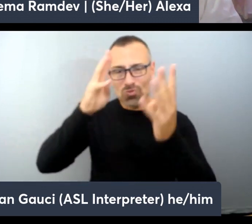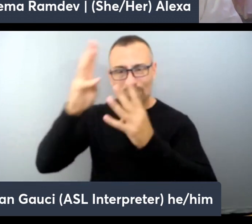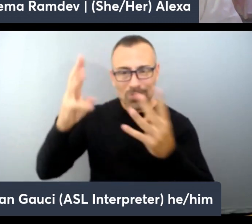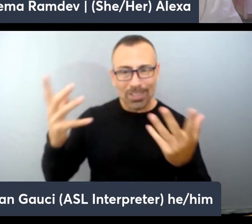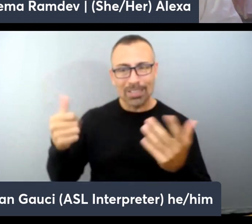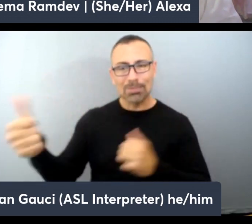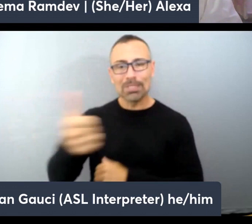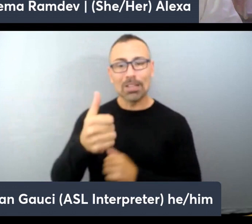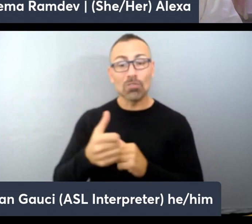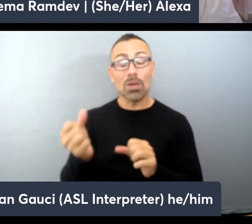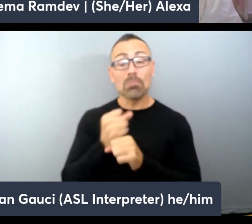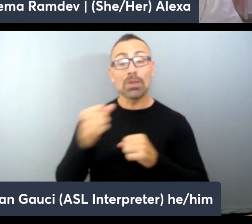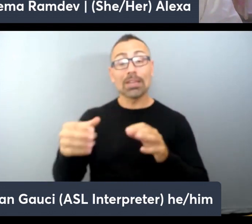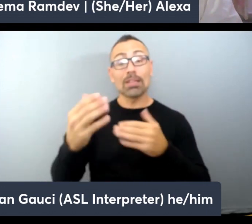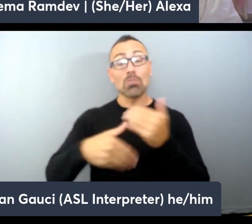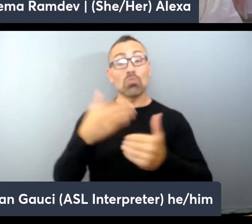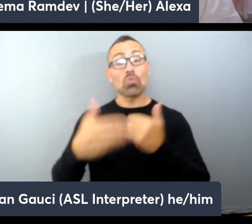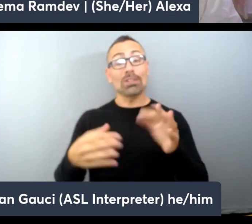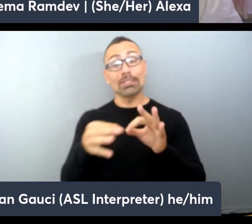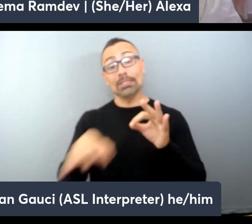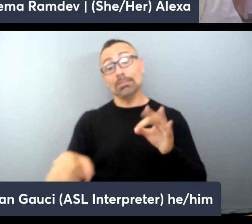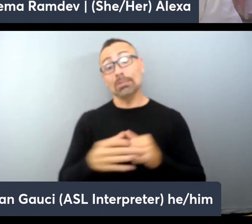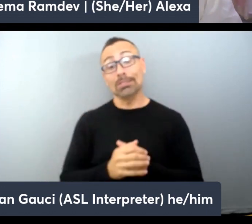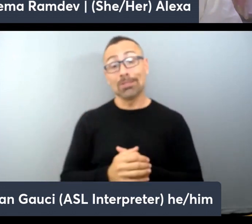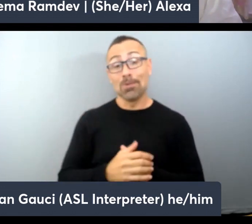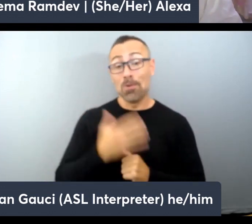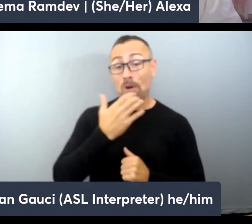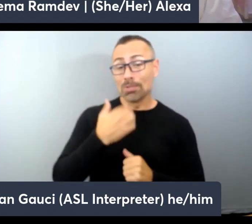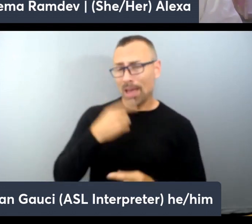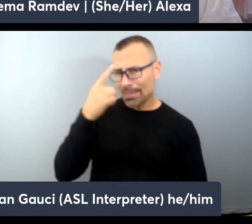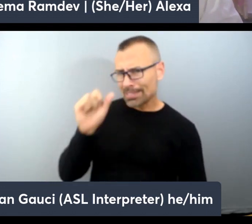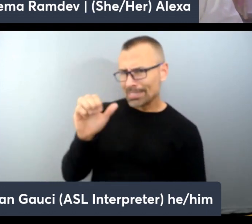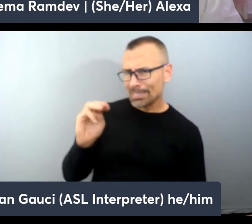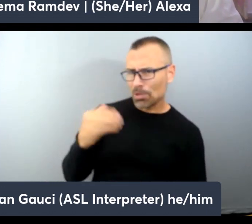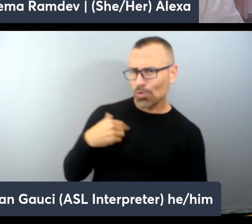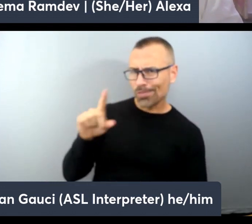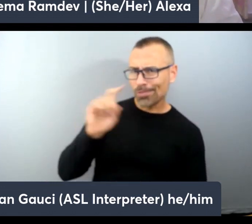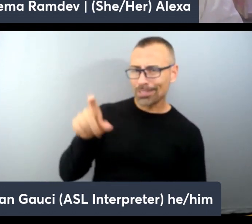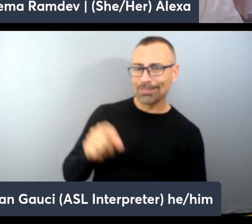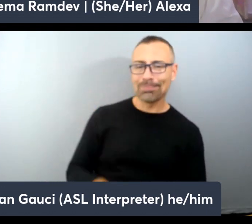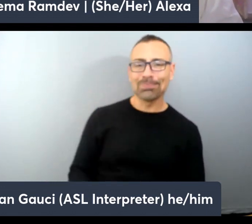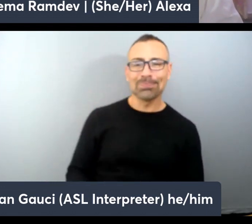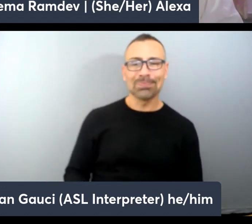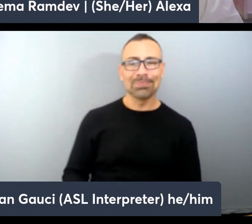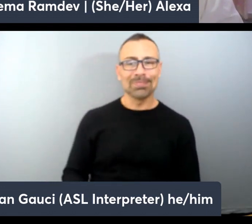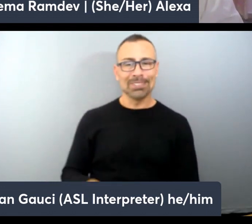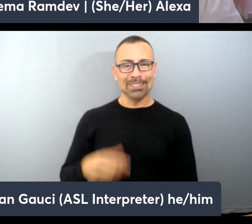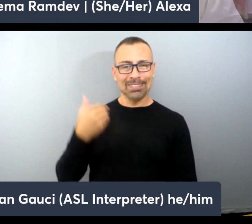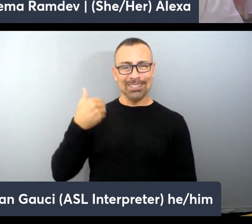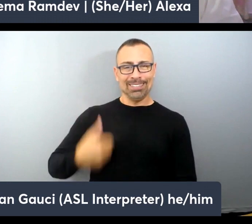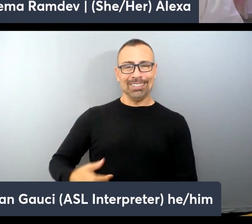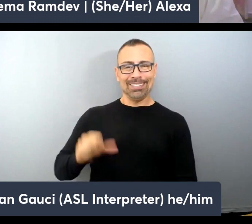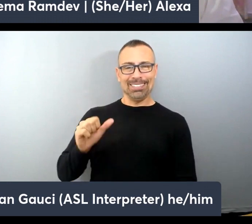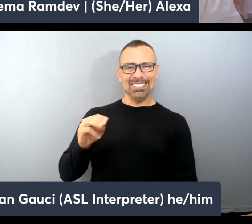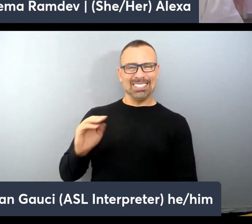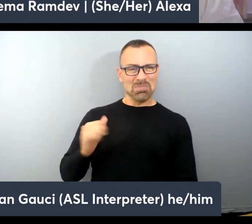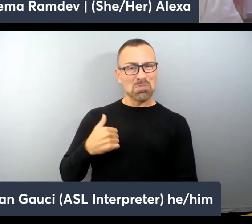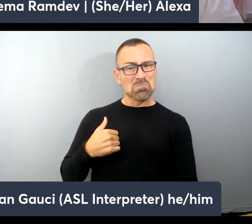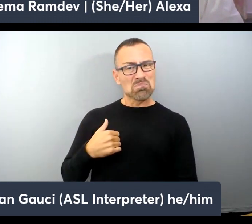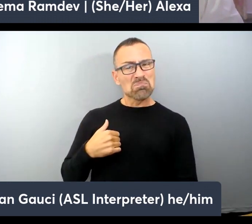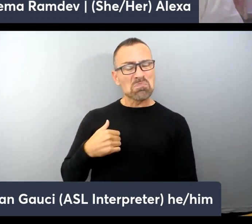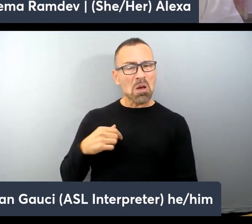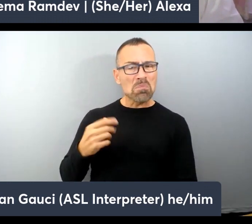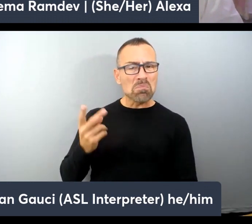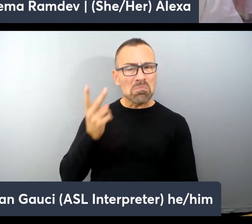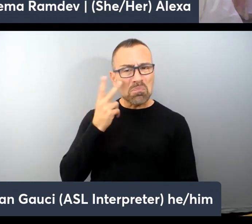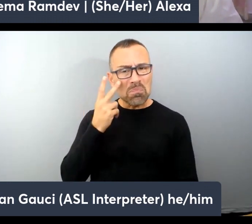for them. So awesome. Thanks for being here. I think Seema was going to ask a question. Yeah, so after hearing all of this, I'm curious to know